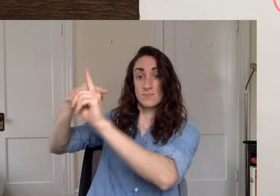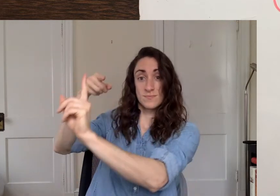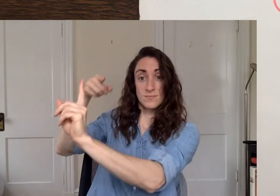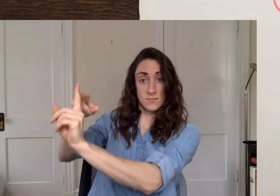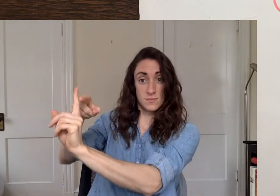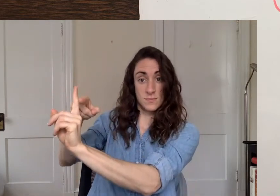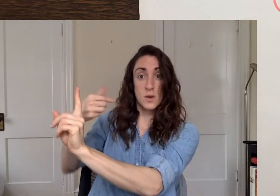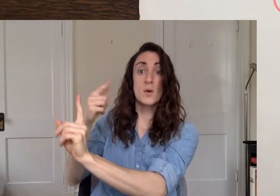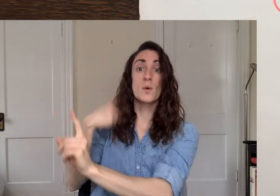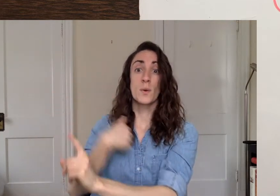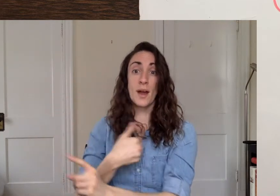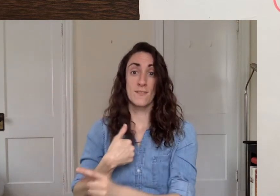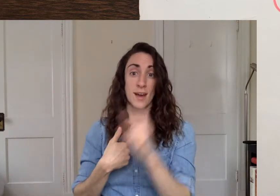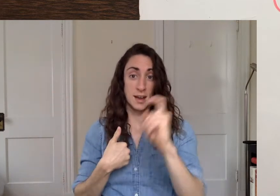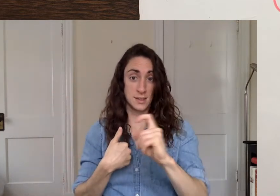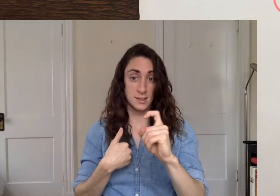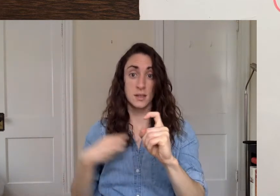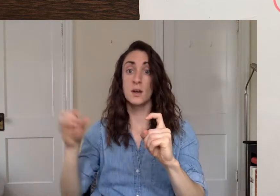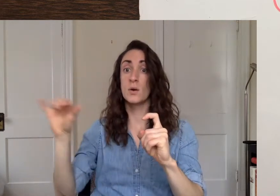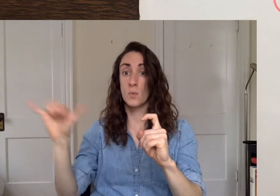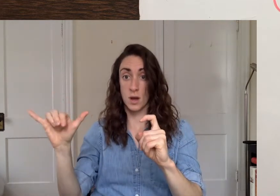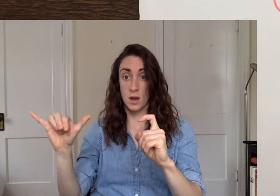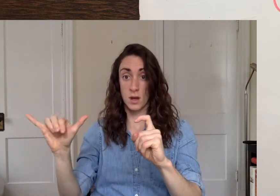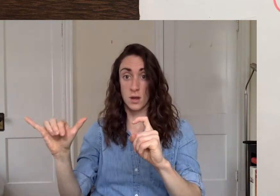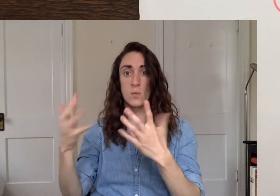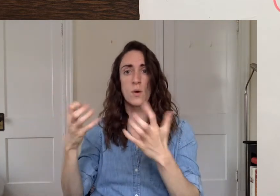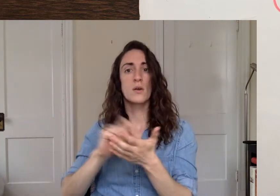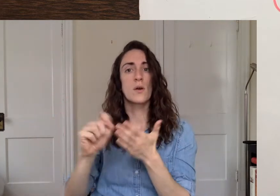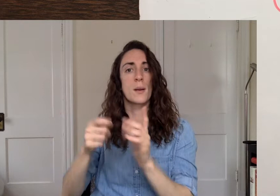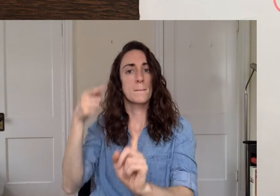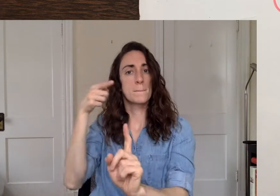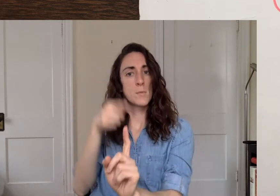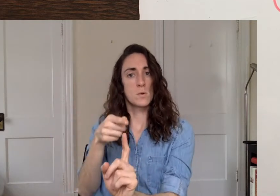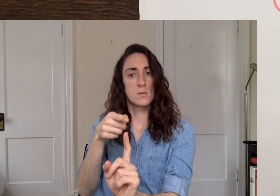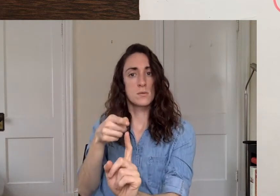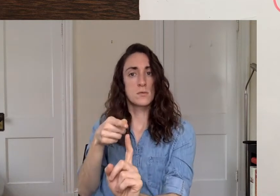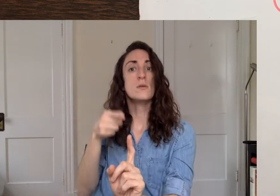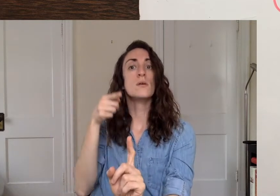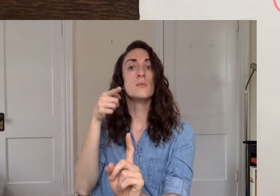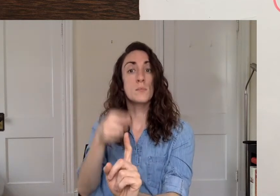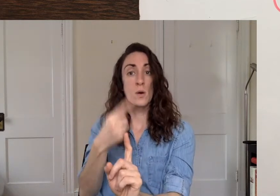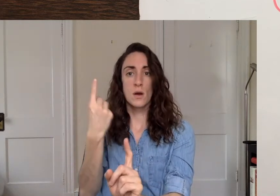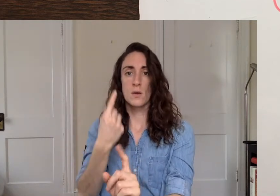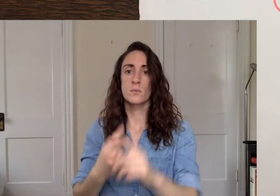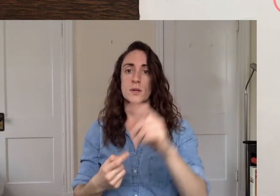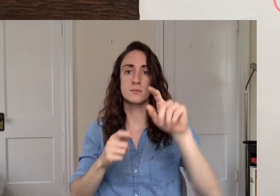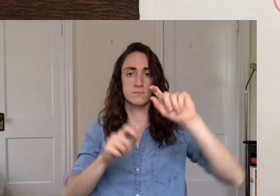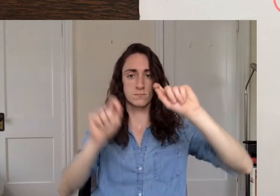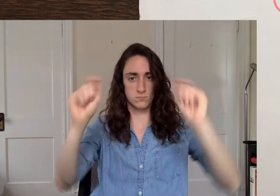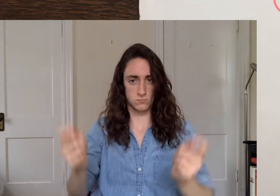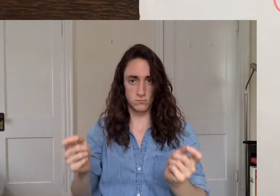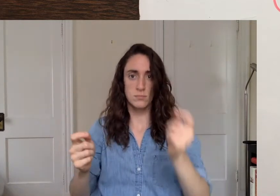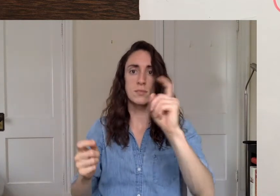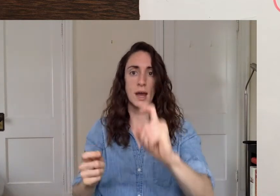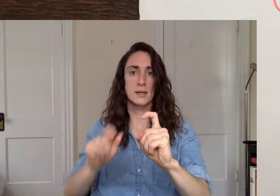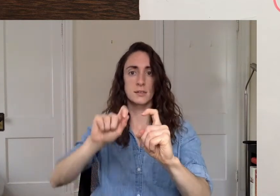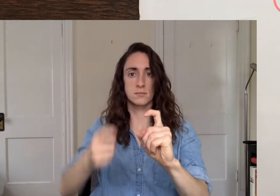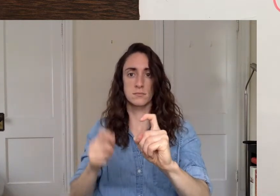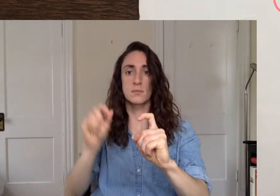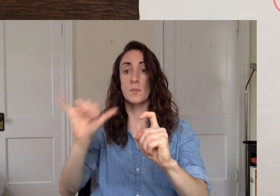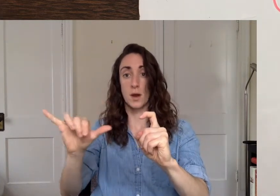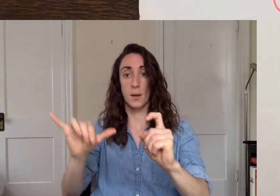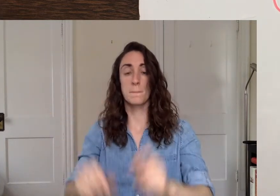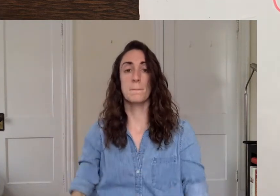linear equations is the point where they intersect. So we're going to write this x and y as a point. In other words, parentheses, x, comma,